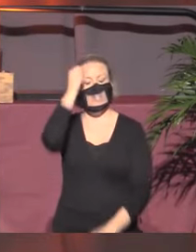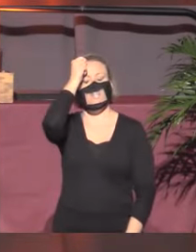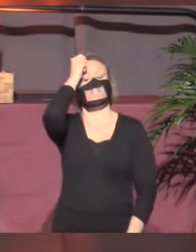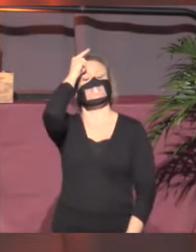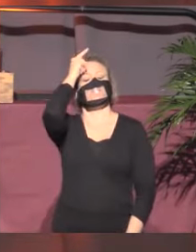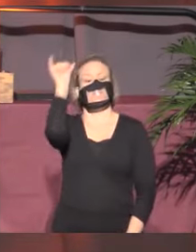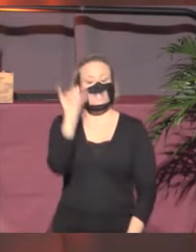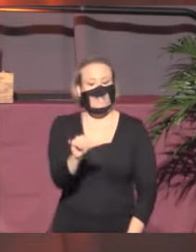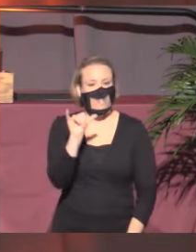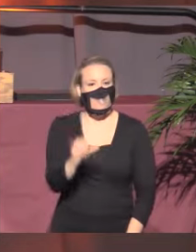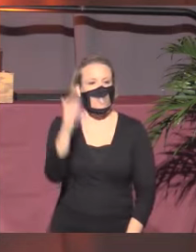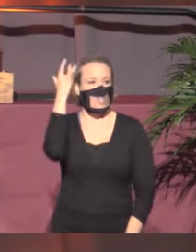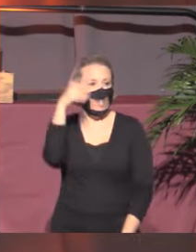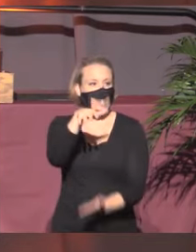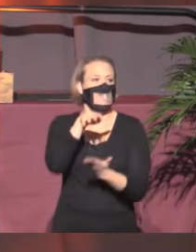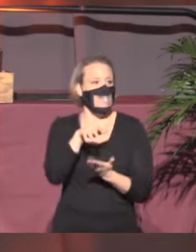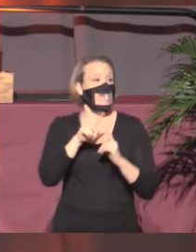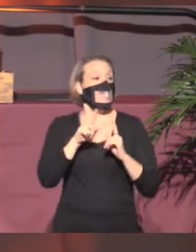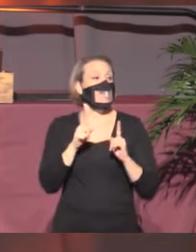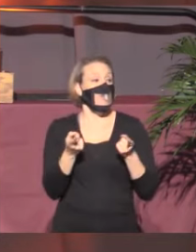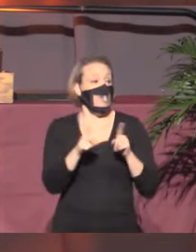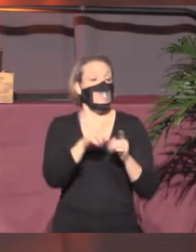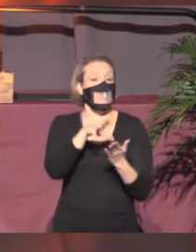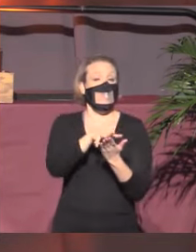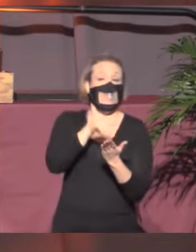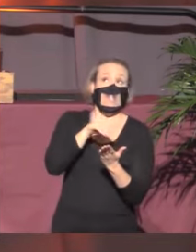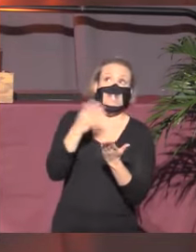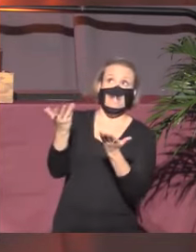but the lesson he wanted me to learn as well.